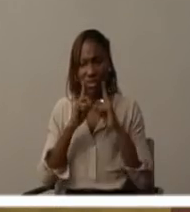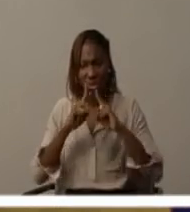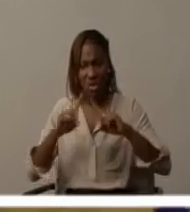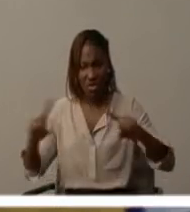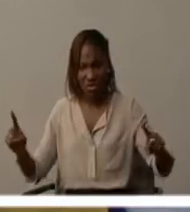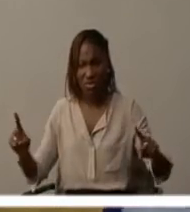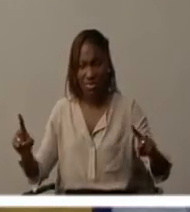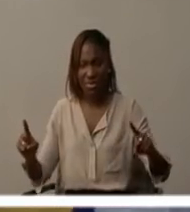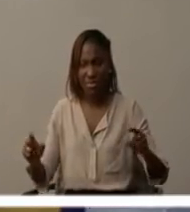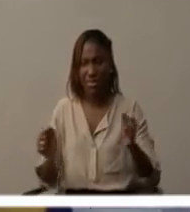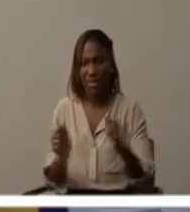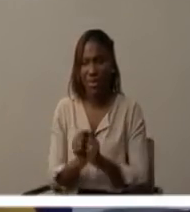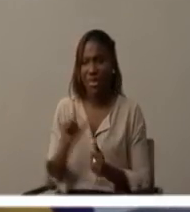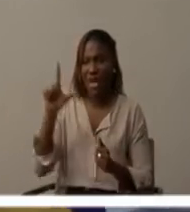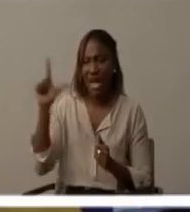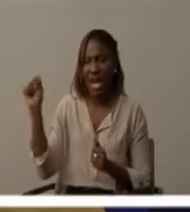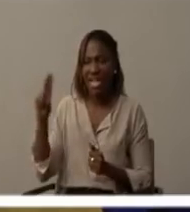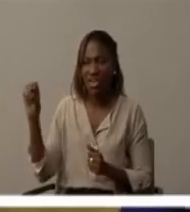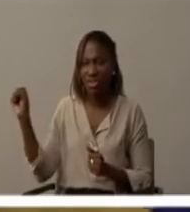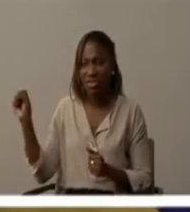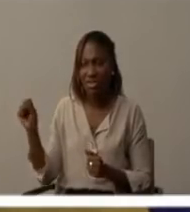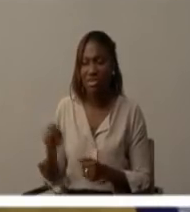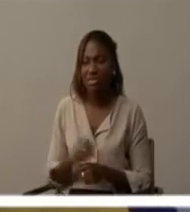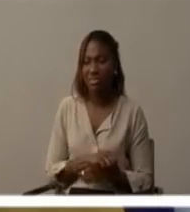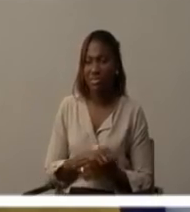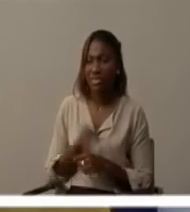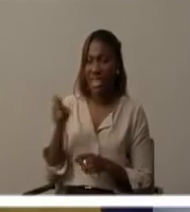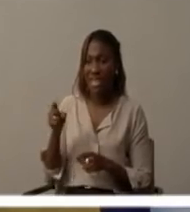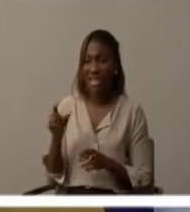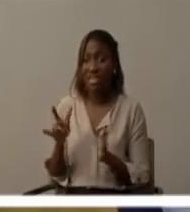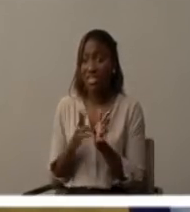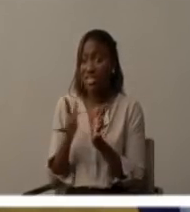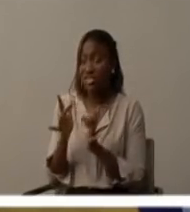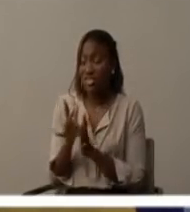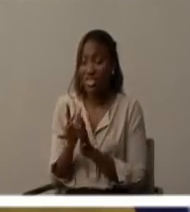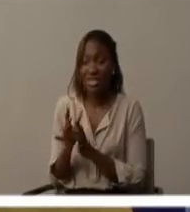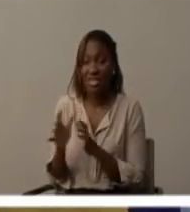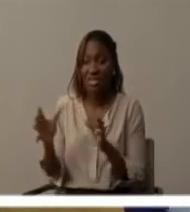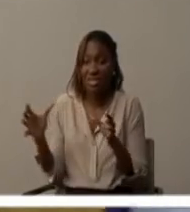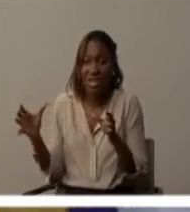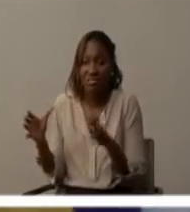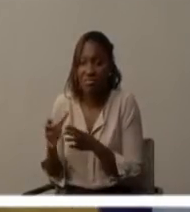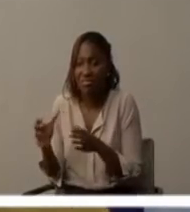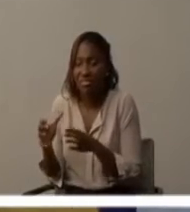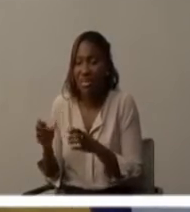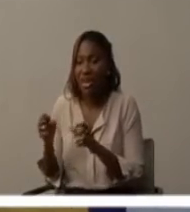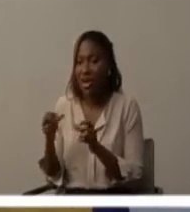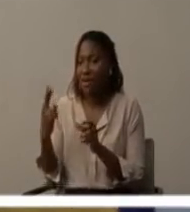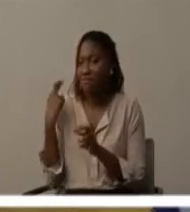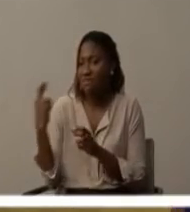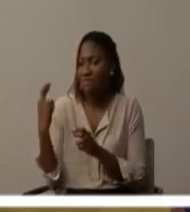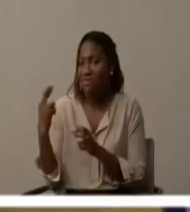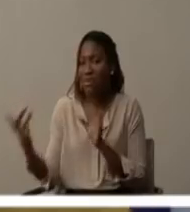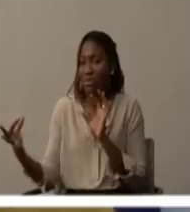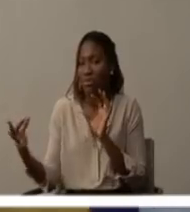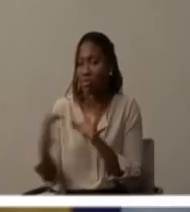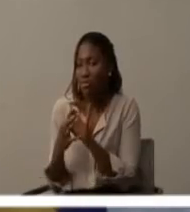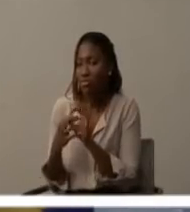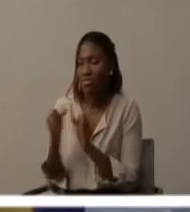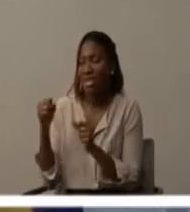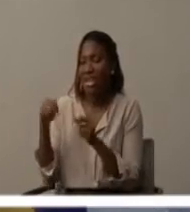Martha, Mary, Lazarus, these are the closest family of Jesus when he comes into Jerusalem. He comes